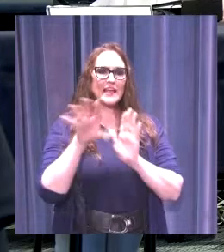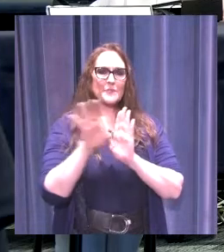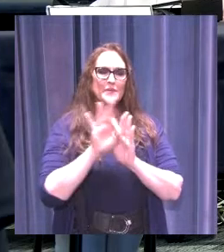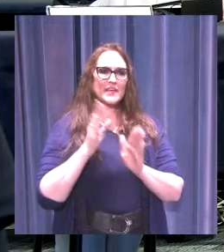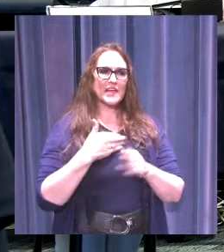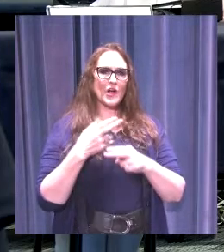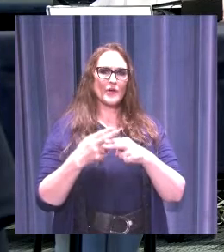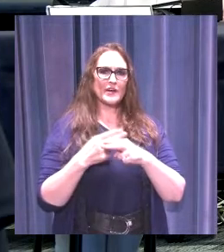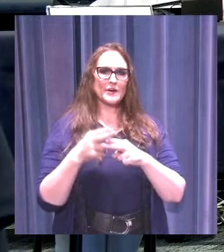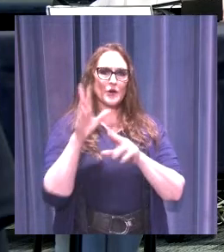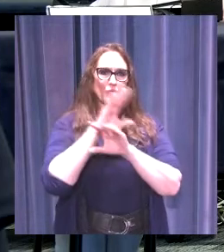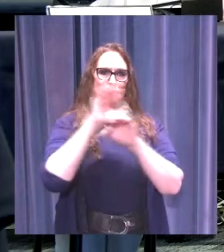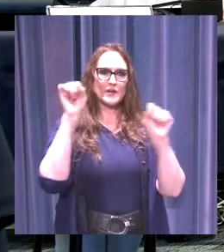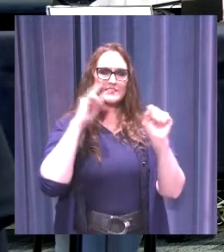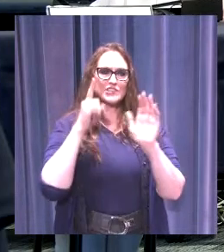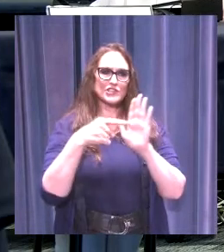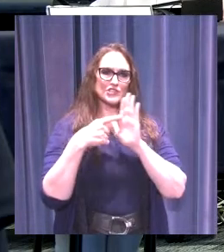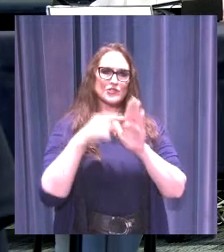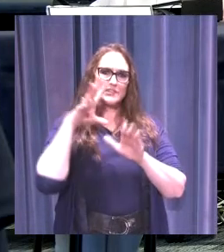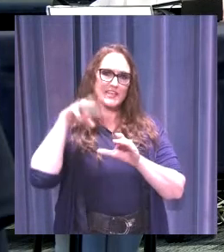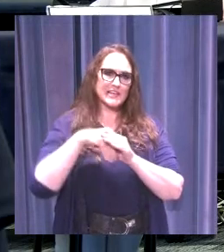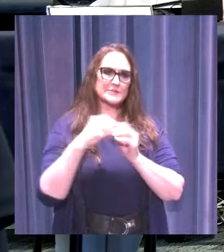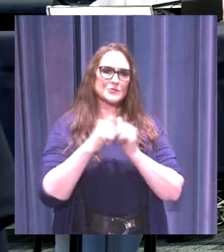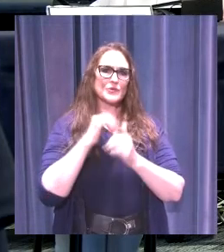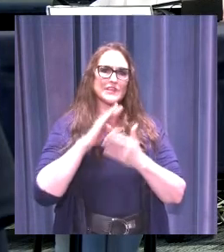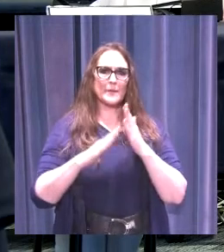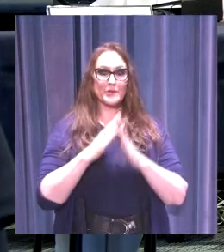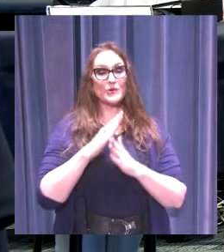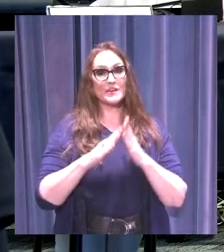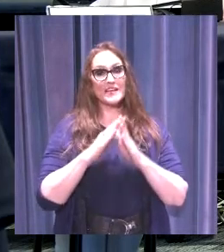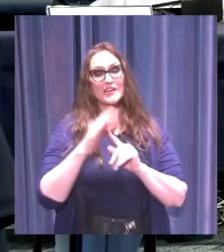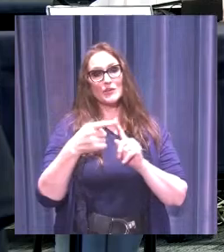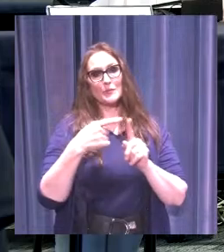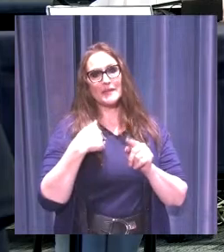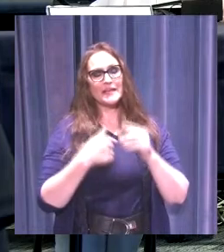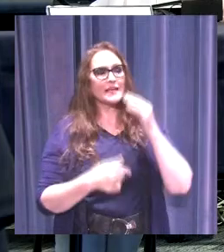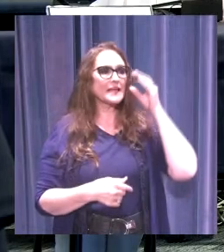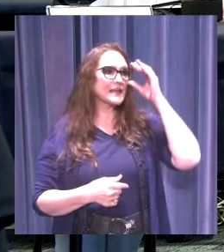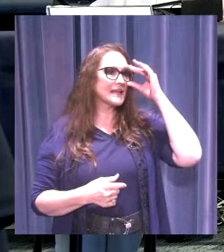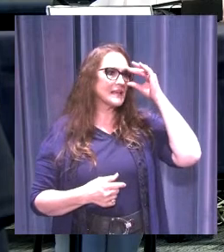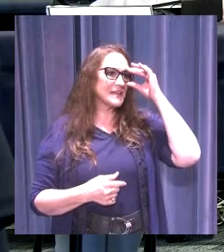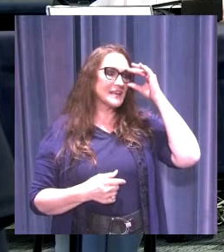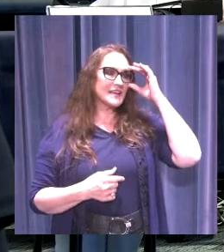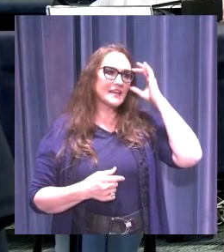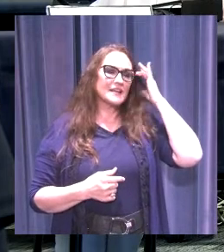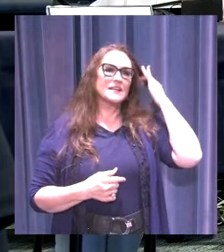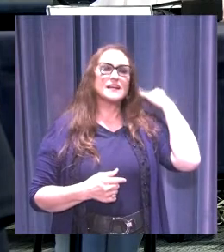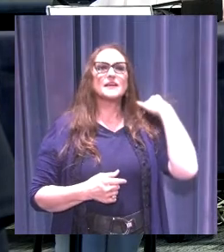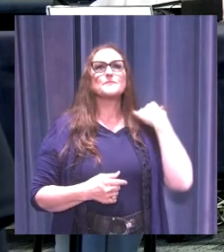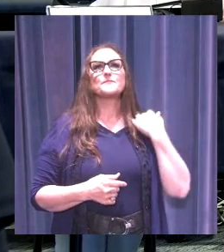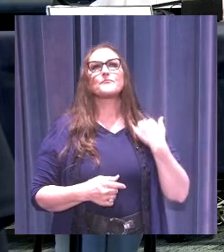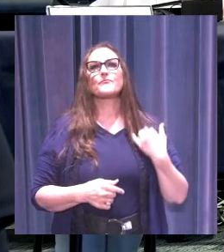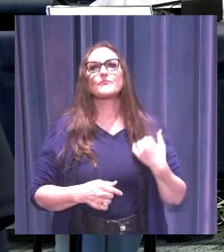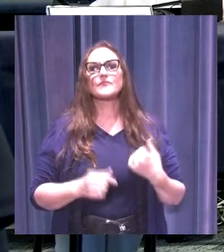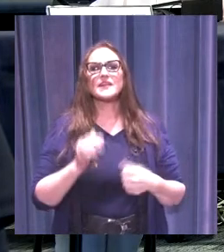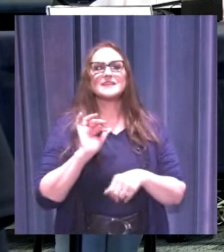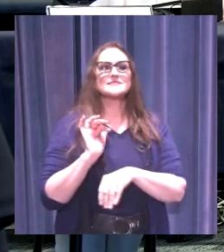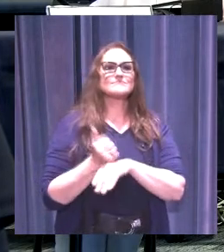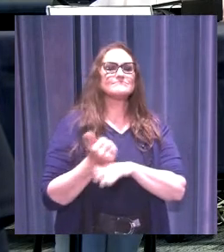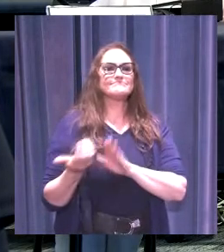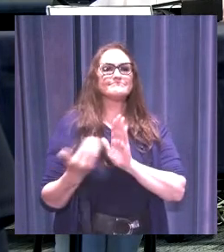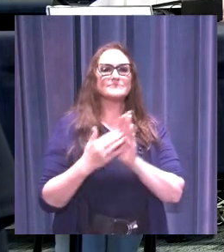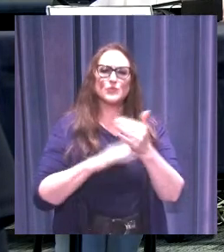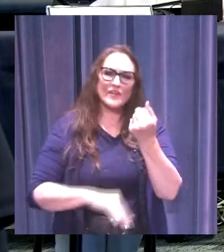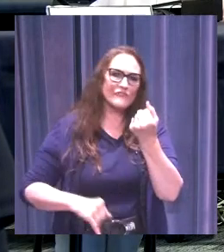interim president. It shows engagement by the community. It, to me, reinstates or just